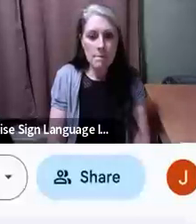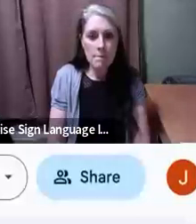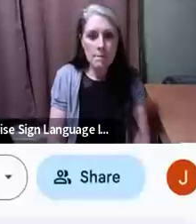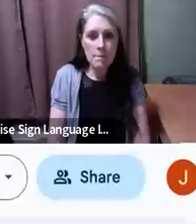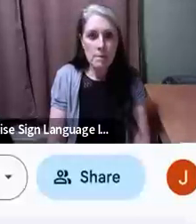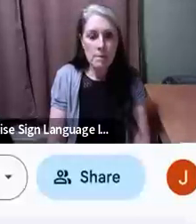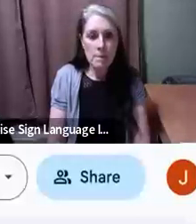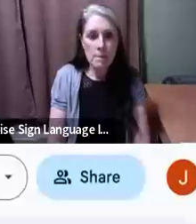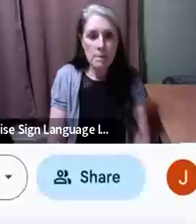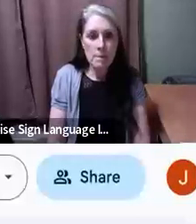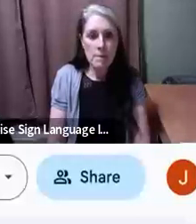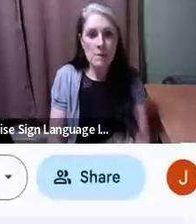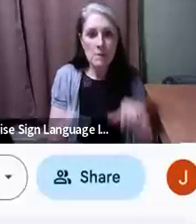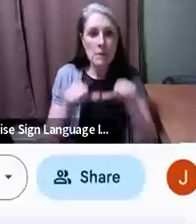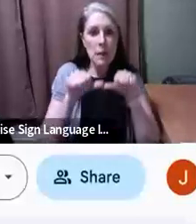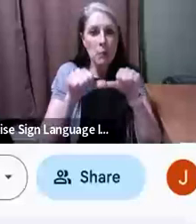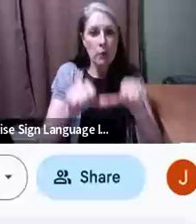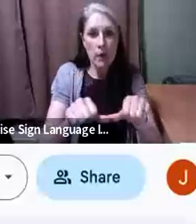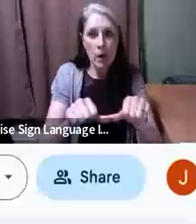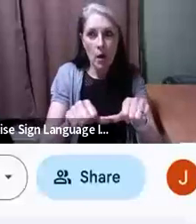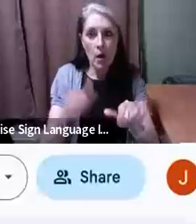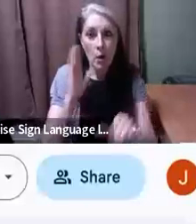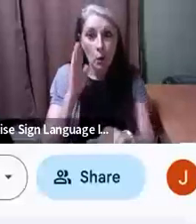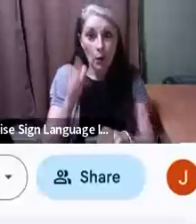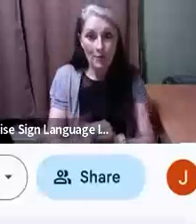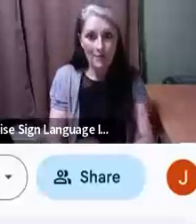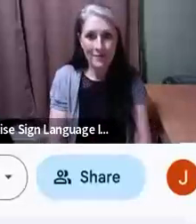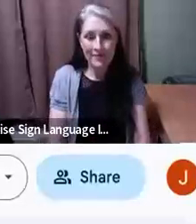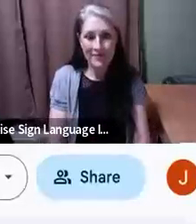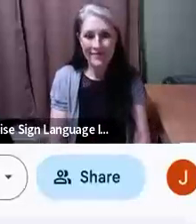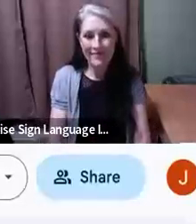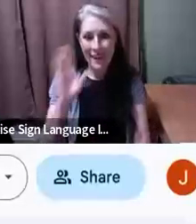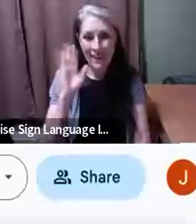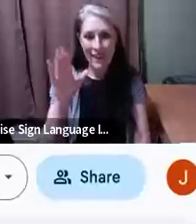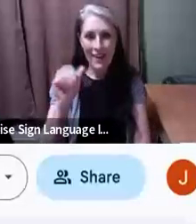Okay, we'll keep moving on. Hi, Angela.